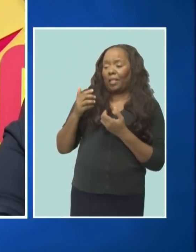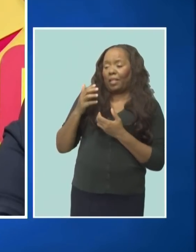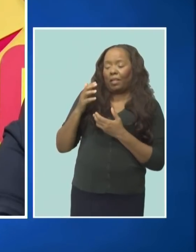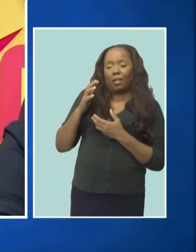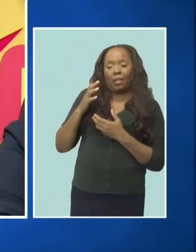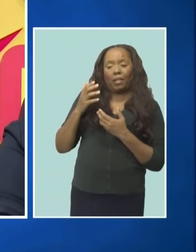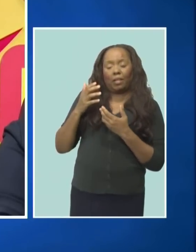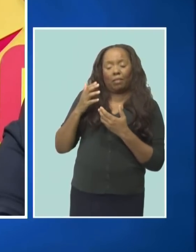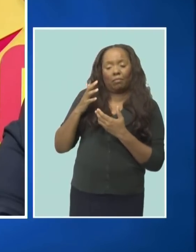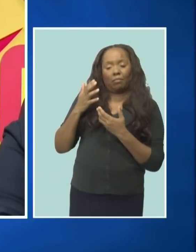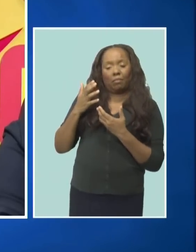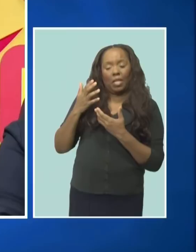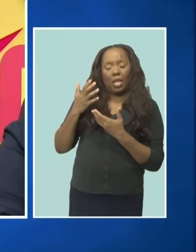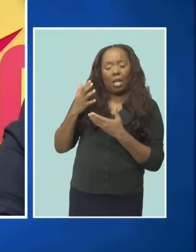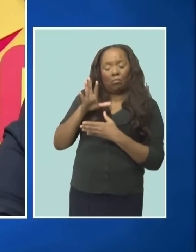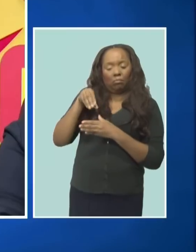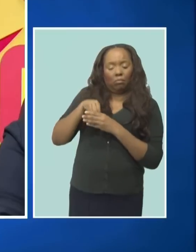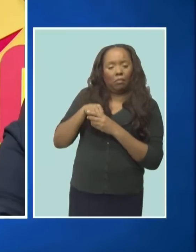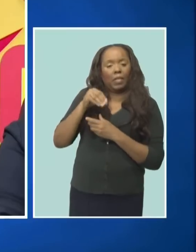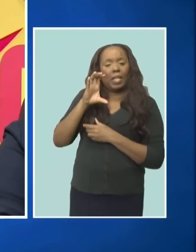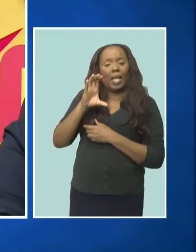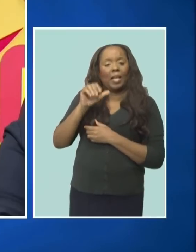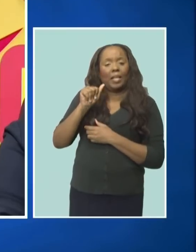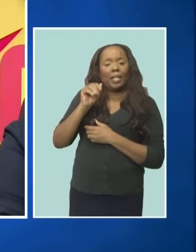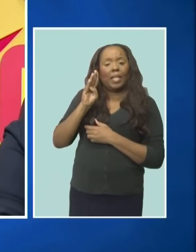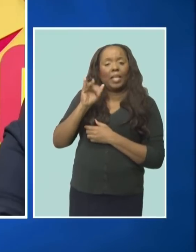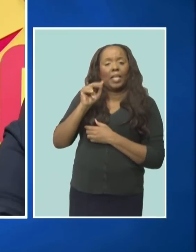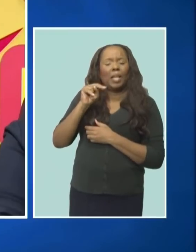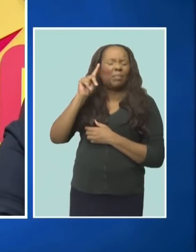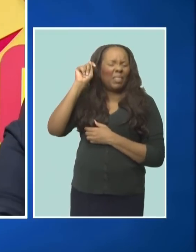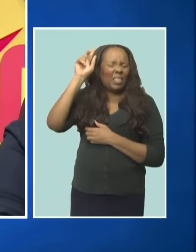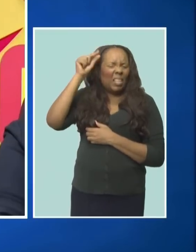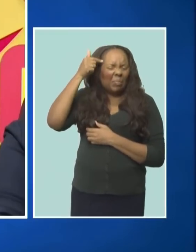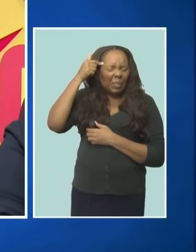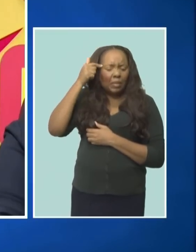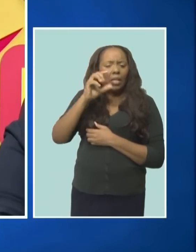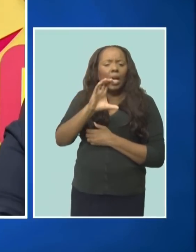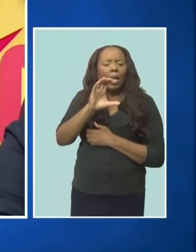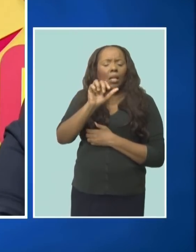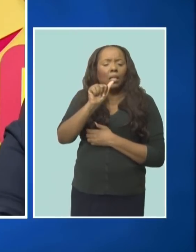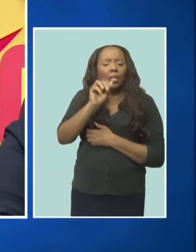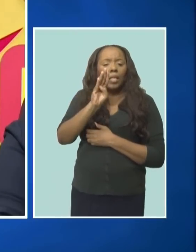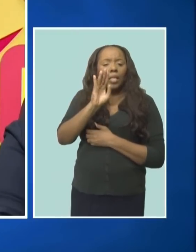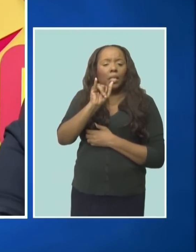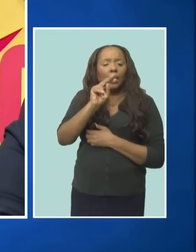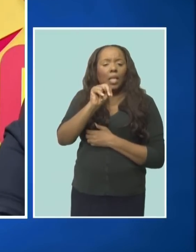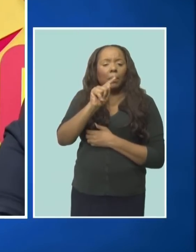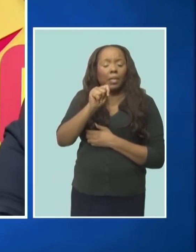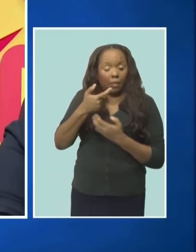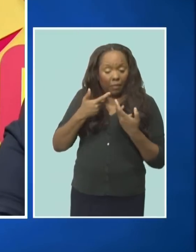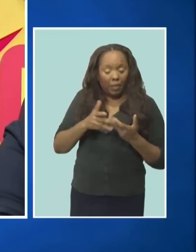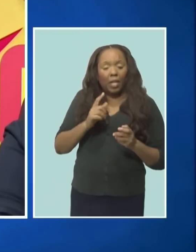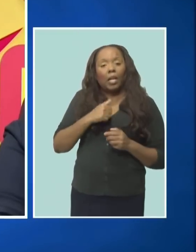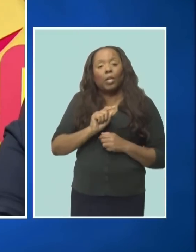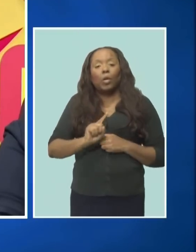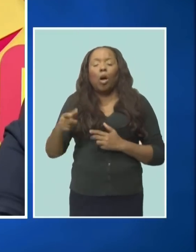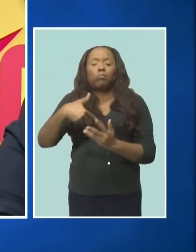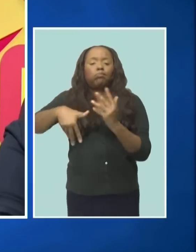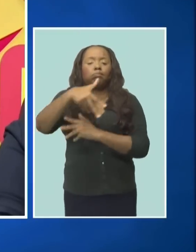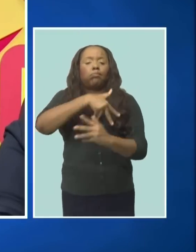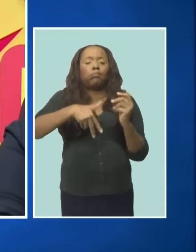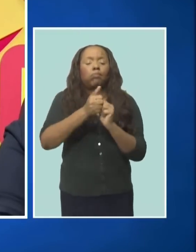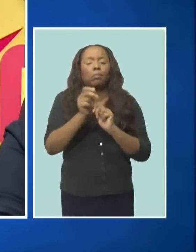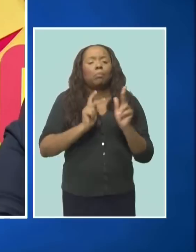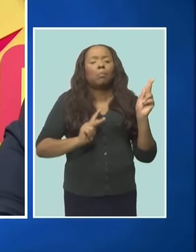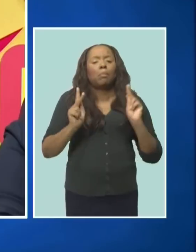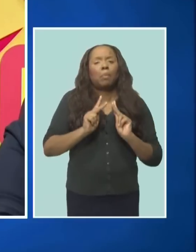into the constituency. But what it did, it allowed not just to build a relationship with the people, but I got to understand in a very intricate and real